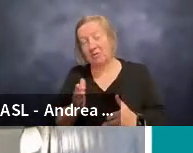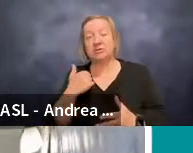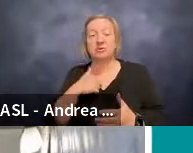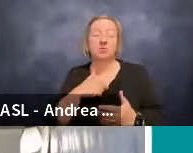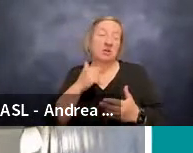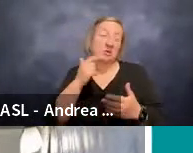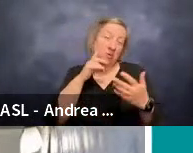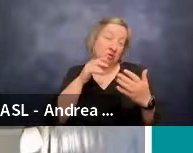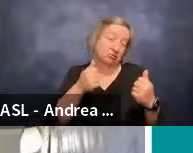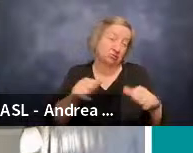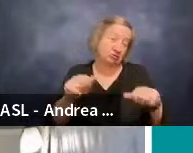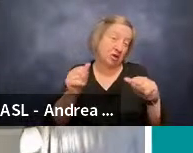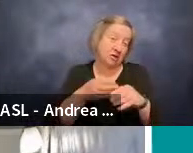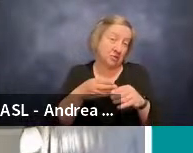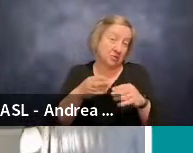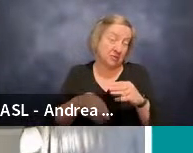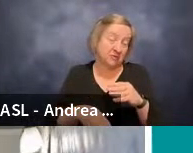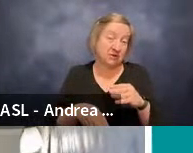done by